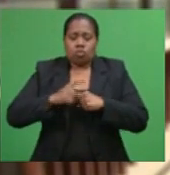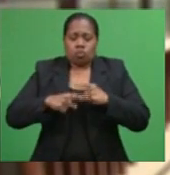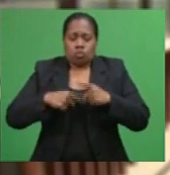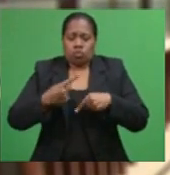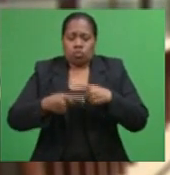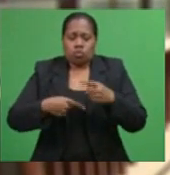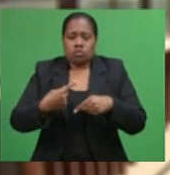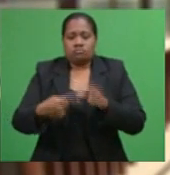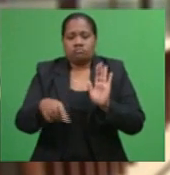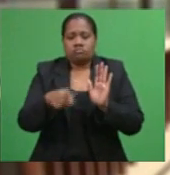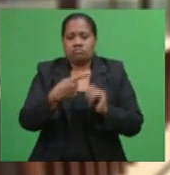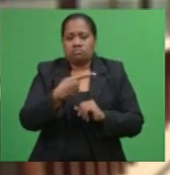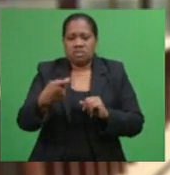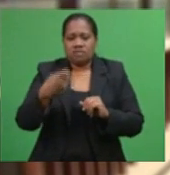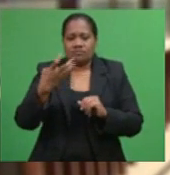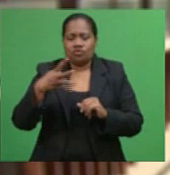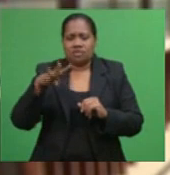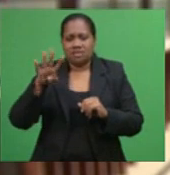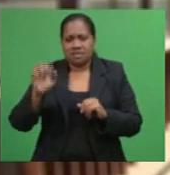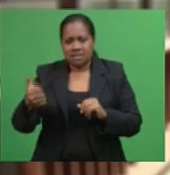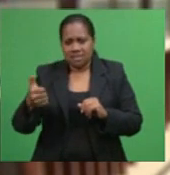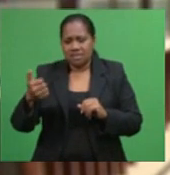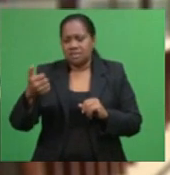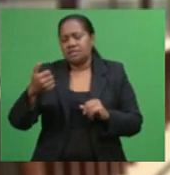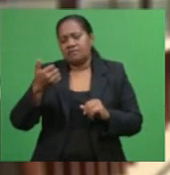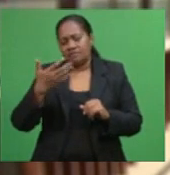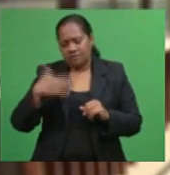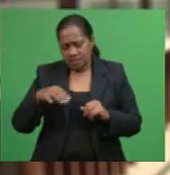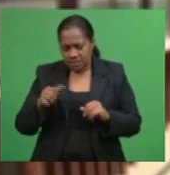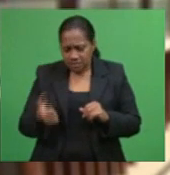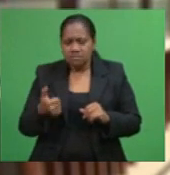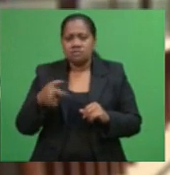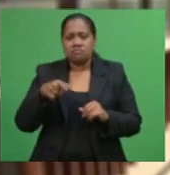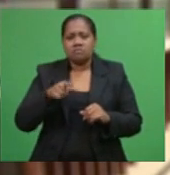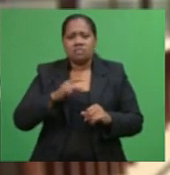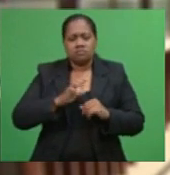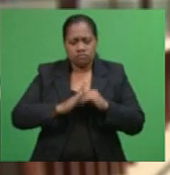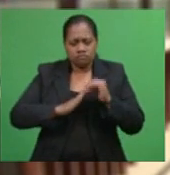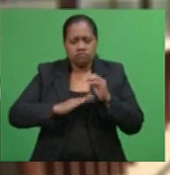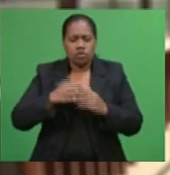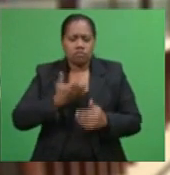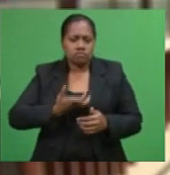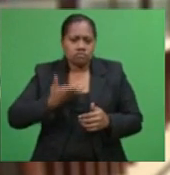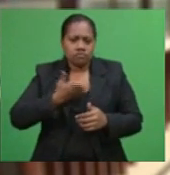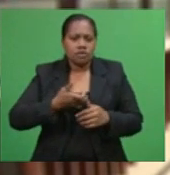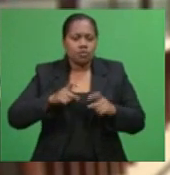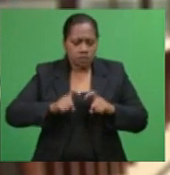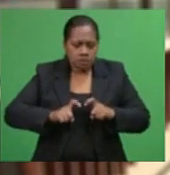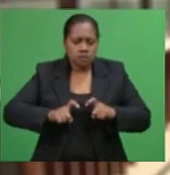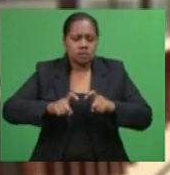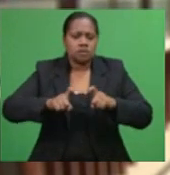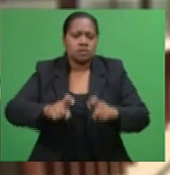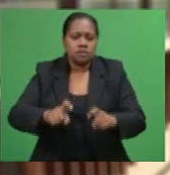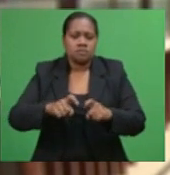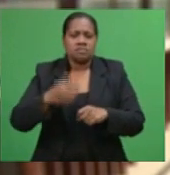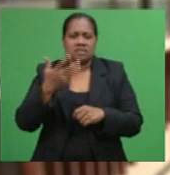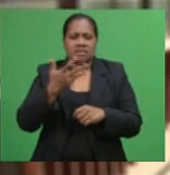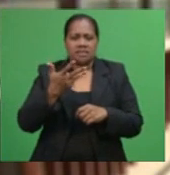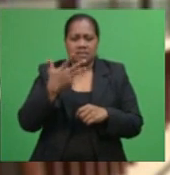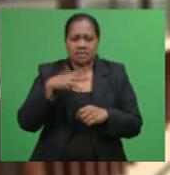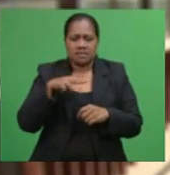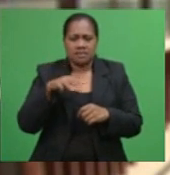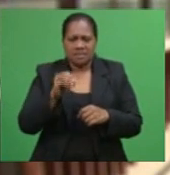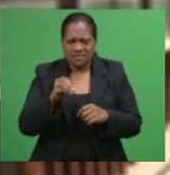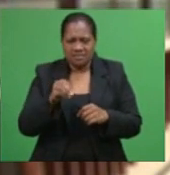from March's -66, but this provided little comfort given that it remains twice as weak as in the 1990s recession.